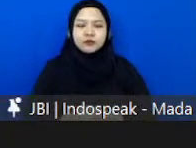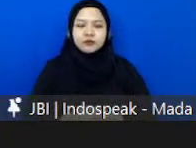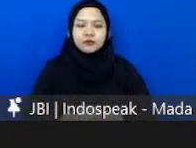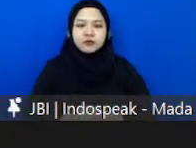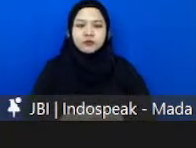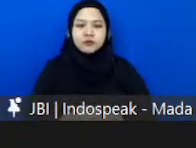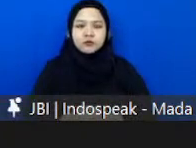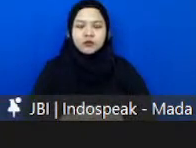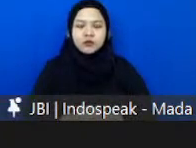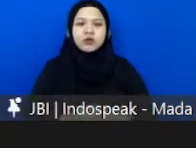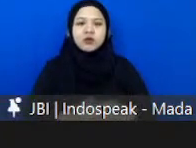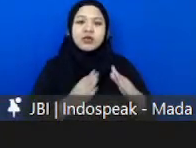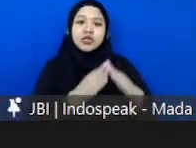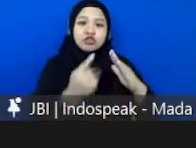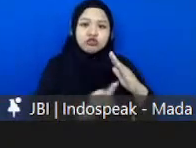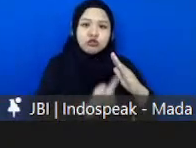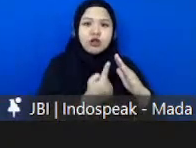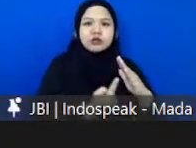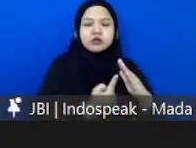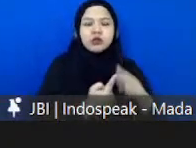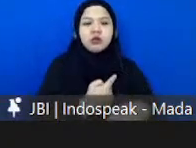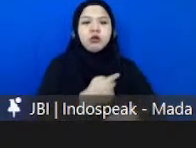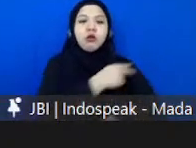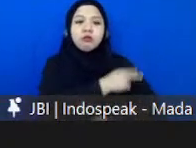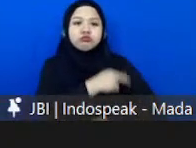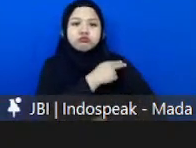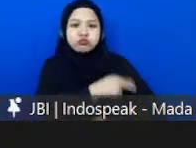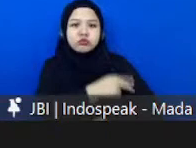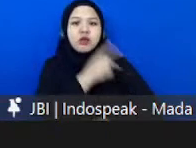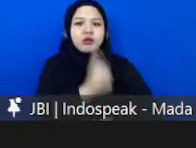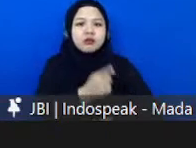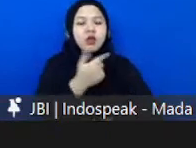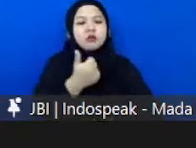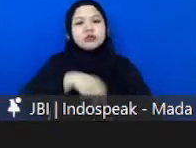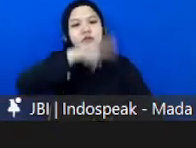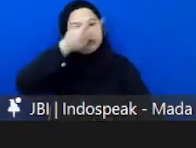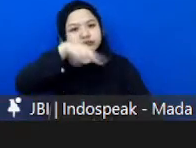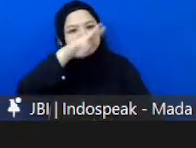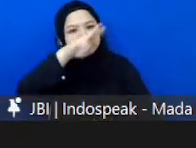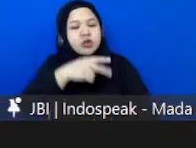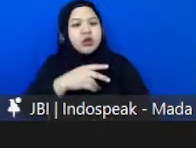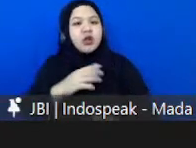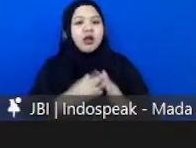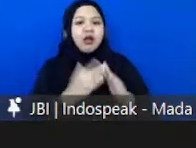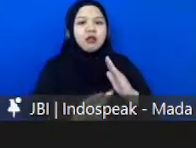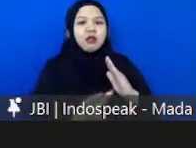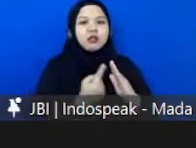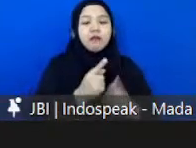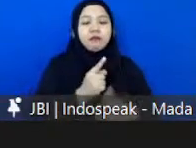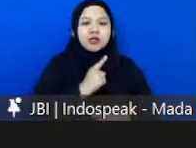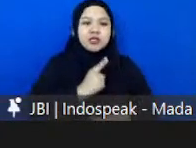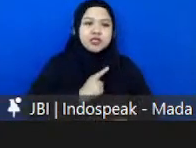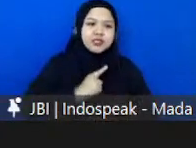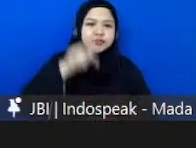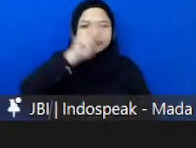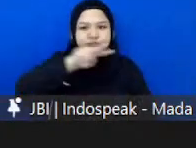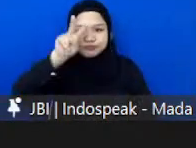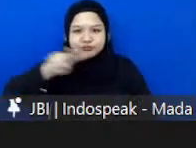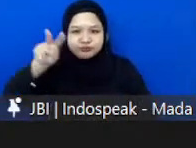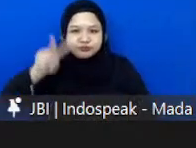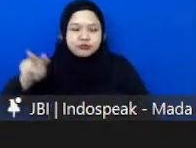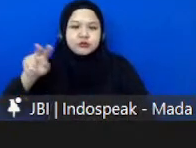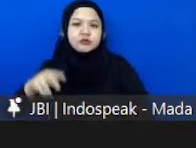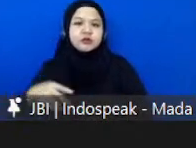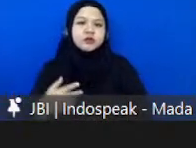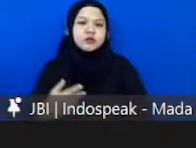isolation part, Puskesmas owns the capacity to monitor self-quarantine, and during the high surge